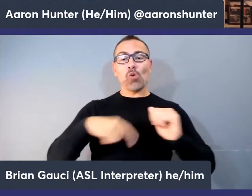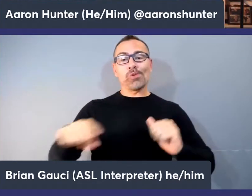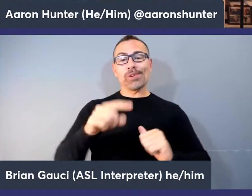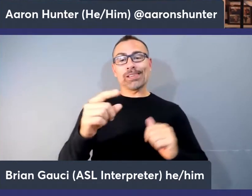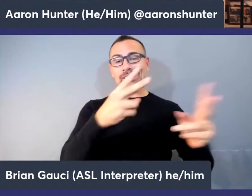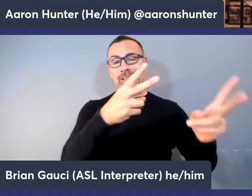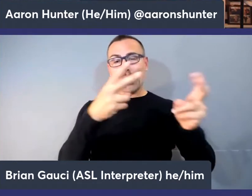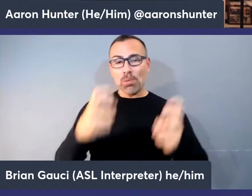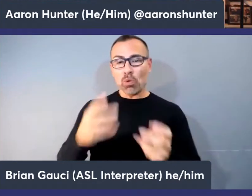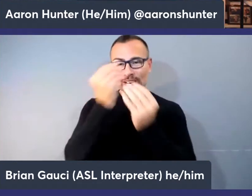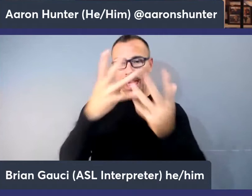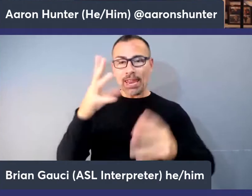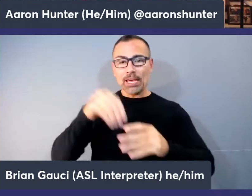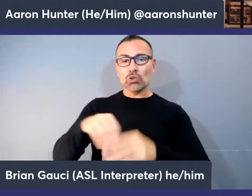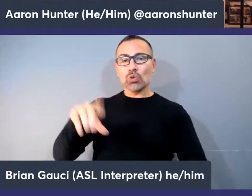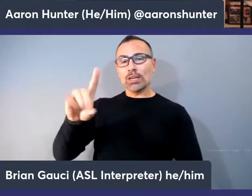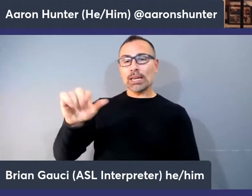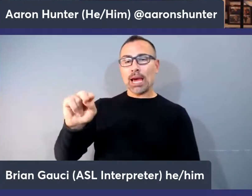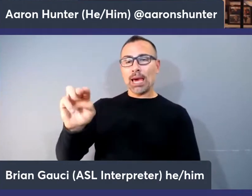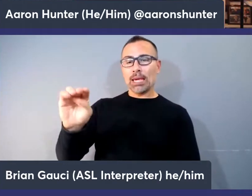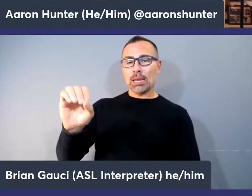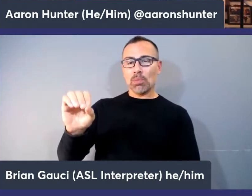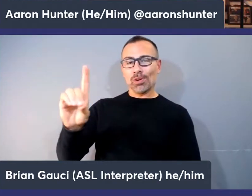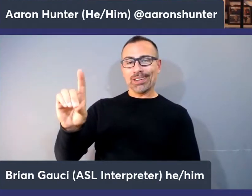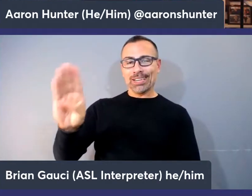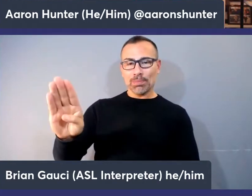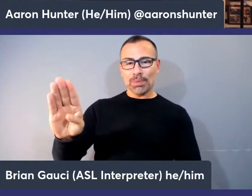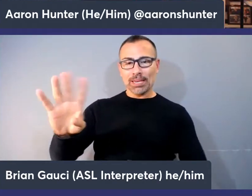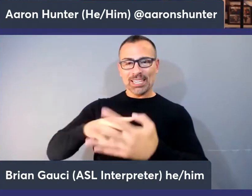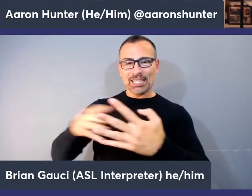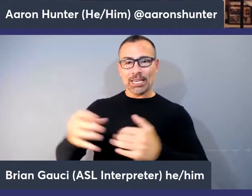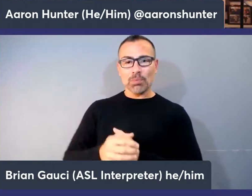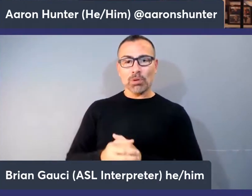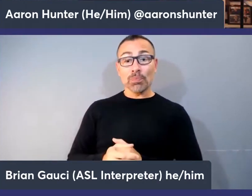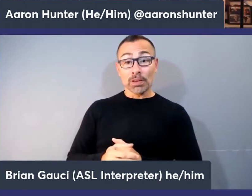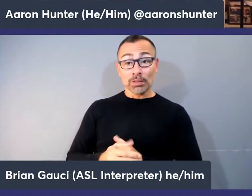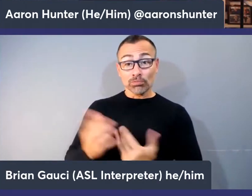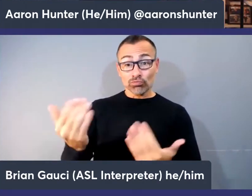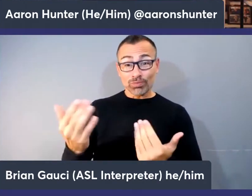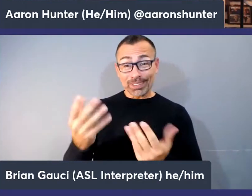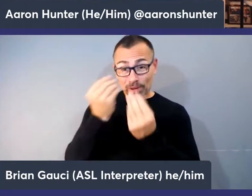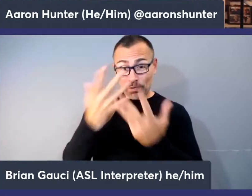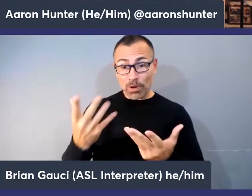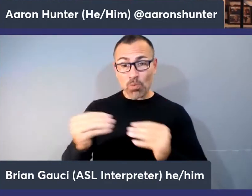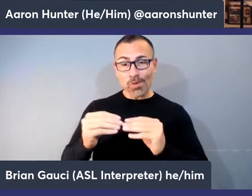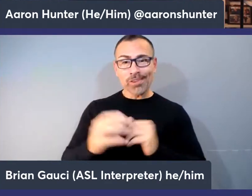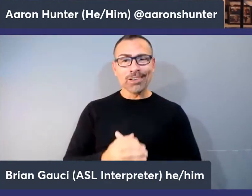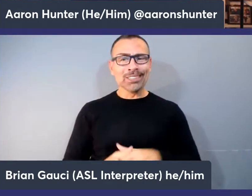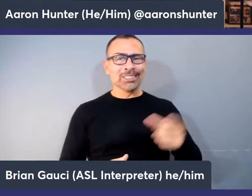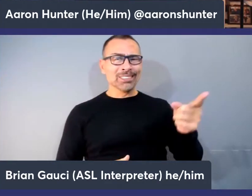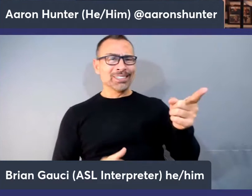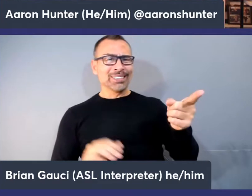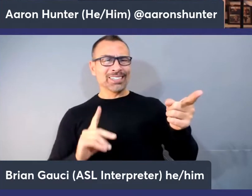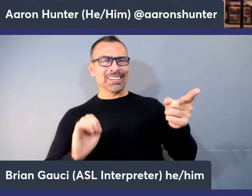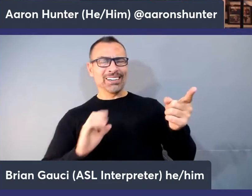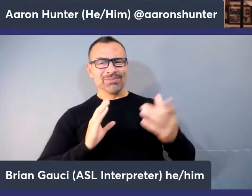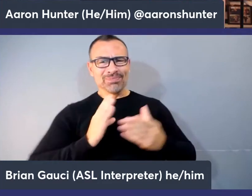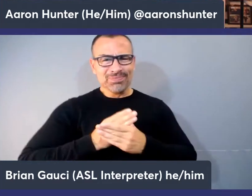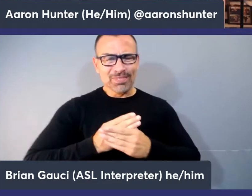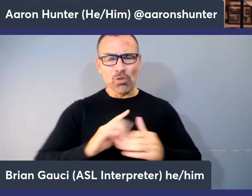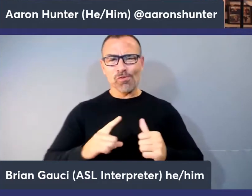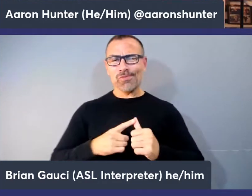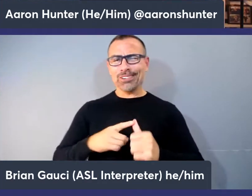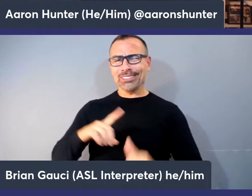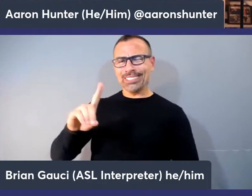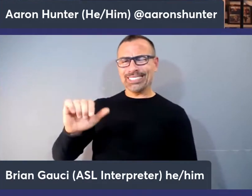So can you tell us more about that? First, can you Yeah, just, for those that aren't familiar with DynamoDB, what is a DynamoDB?